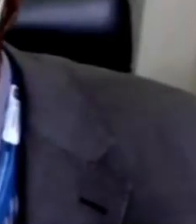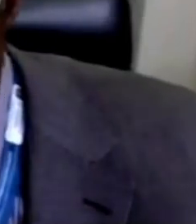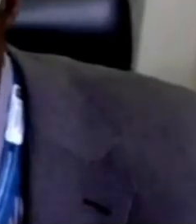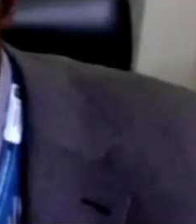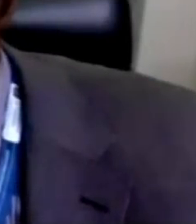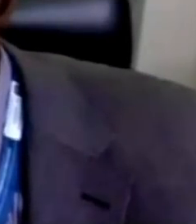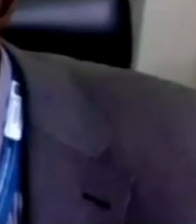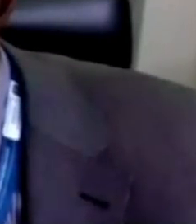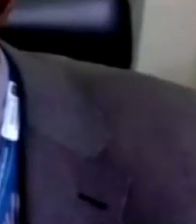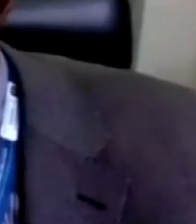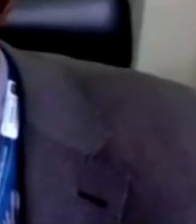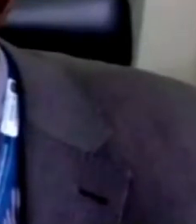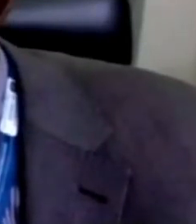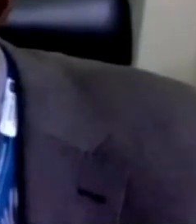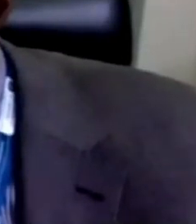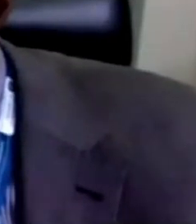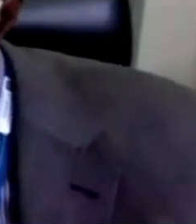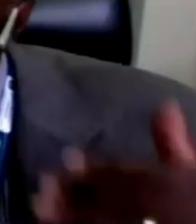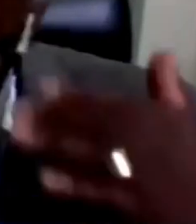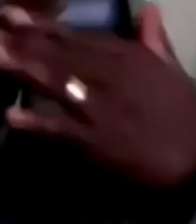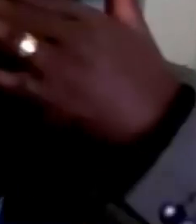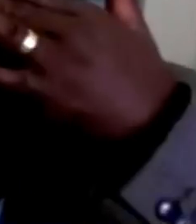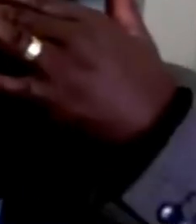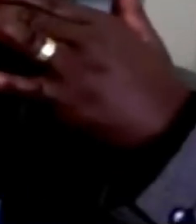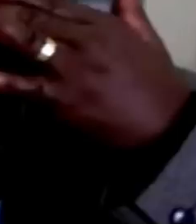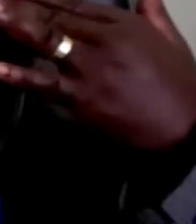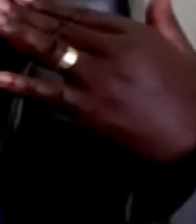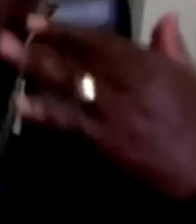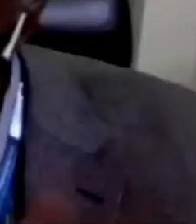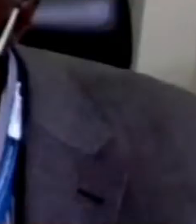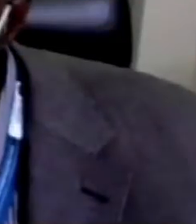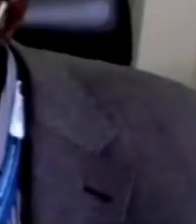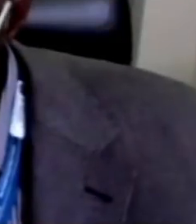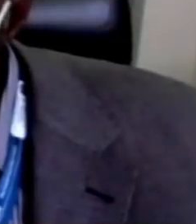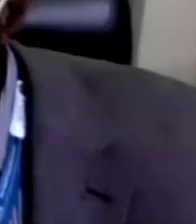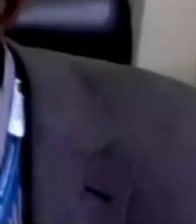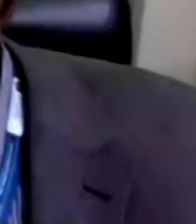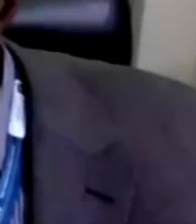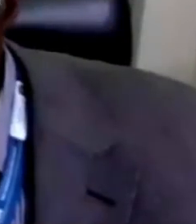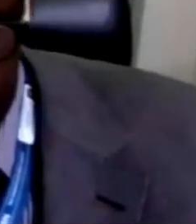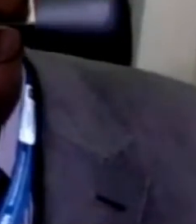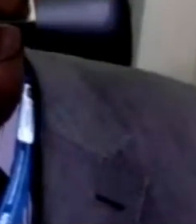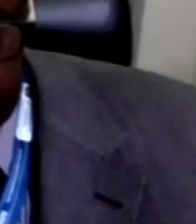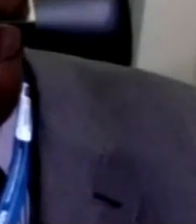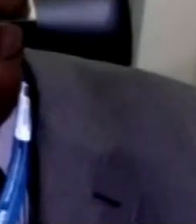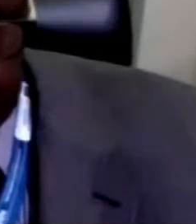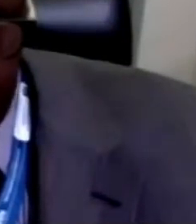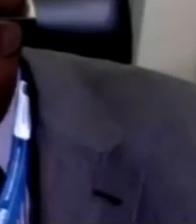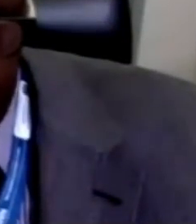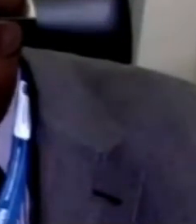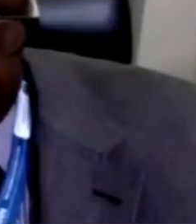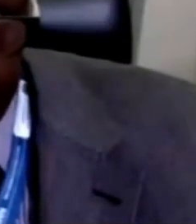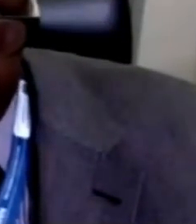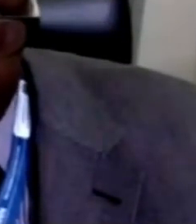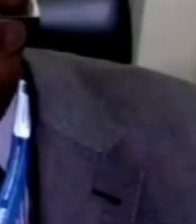been divided into 4 zones. Based on the burden of cases and also what has happened. We have 16 regions. I think